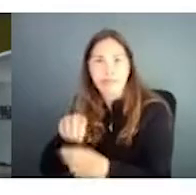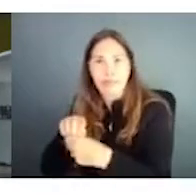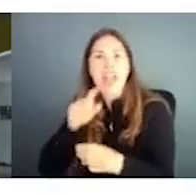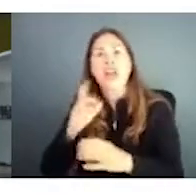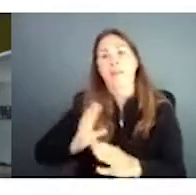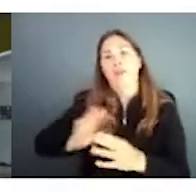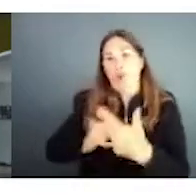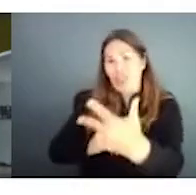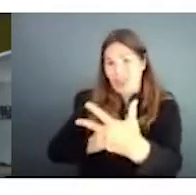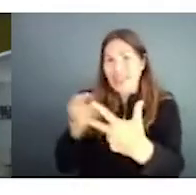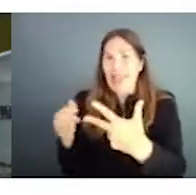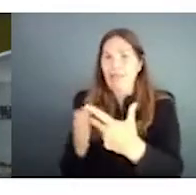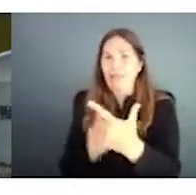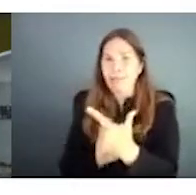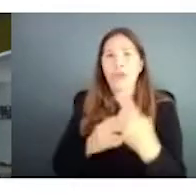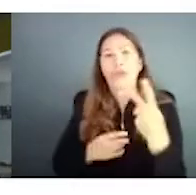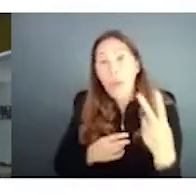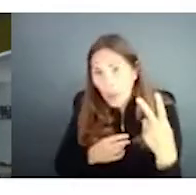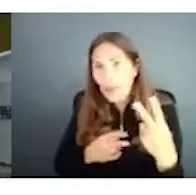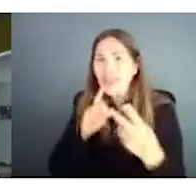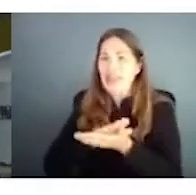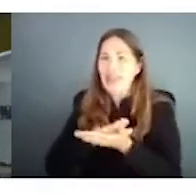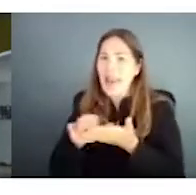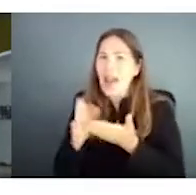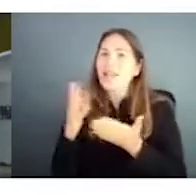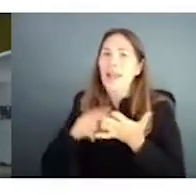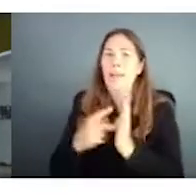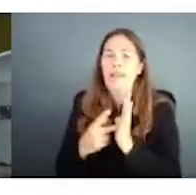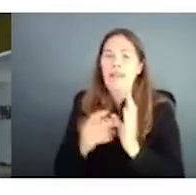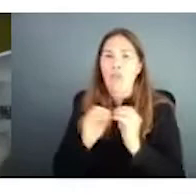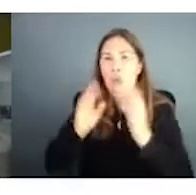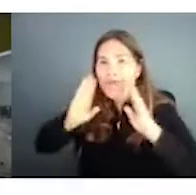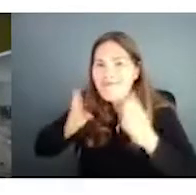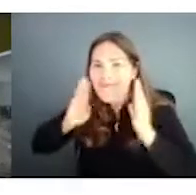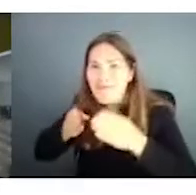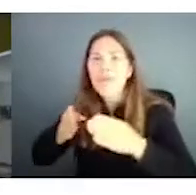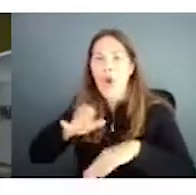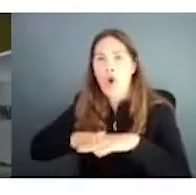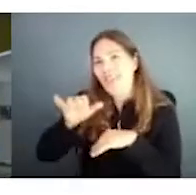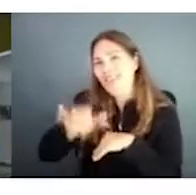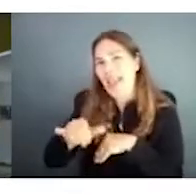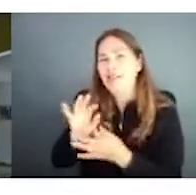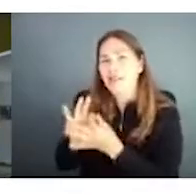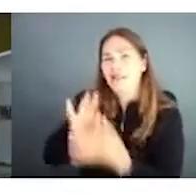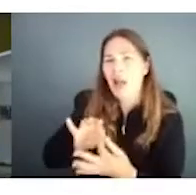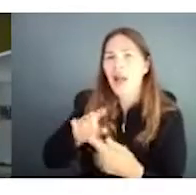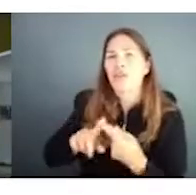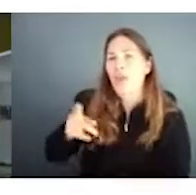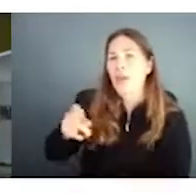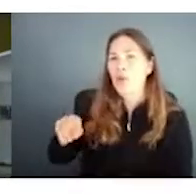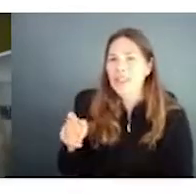courses. It is now 2, which is nice because it means more concentrators. And concentrators are tied to the Perkins